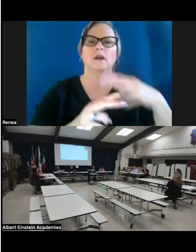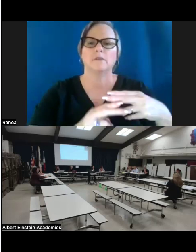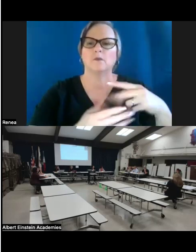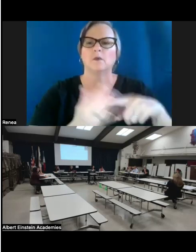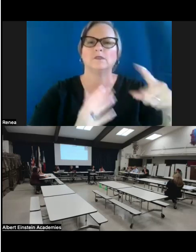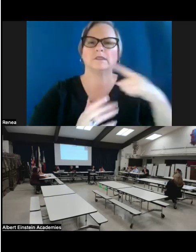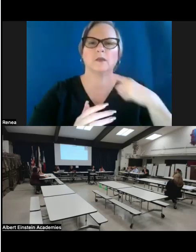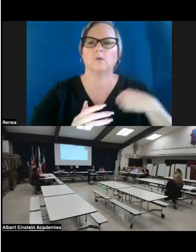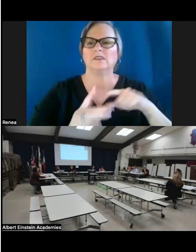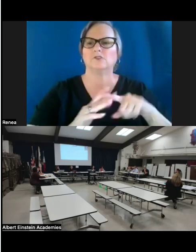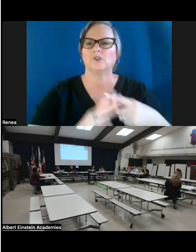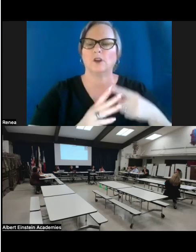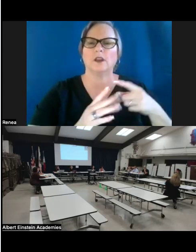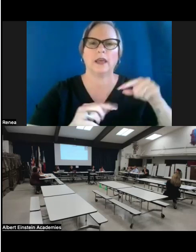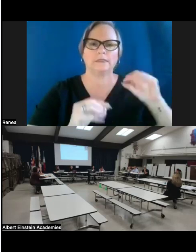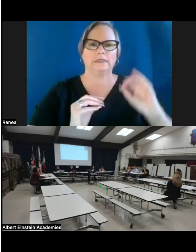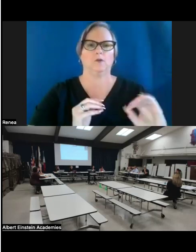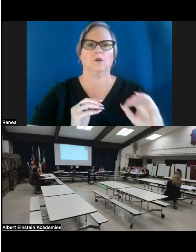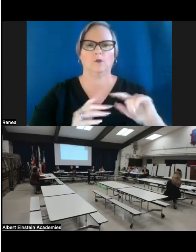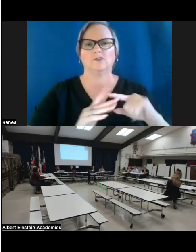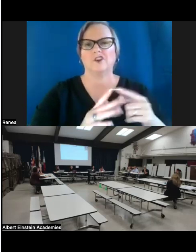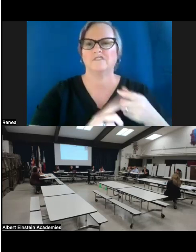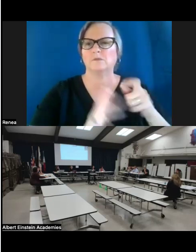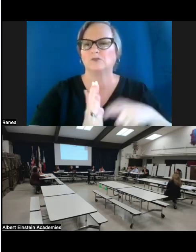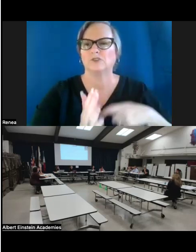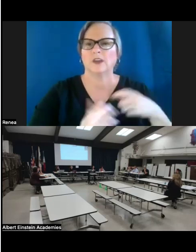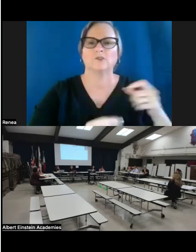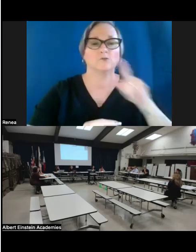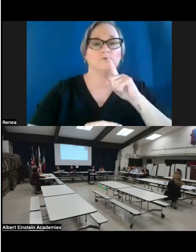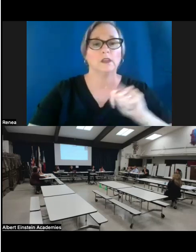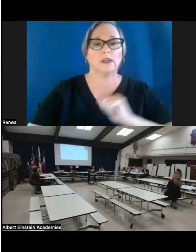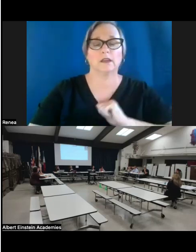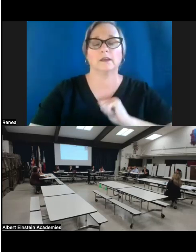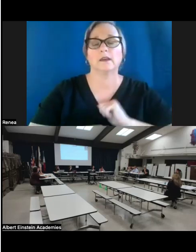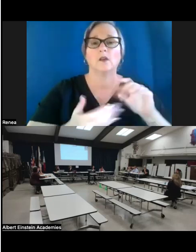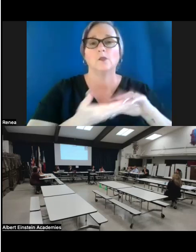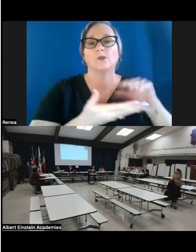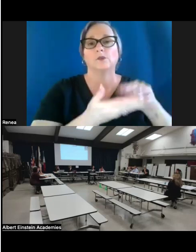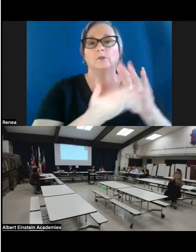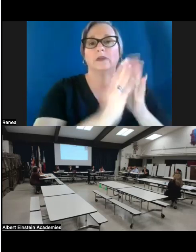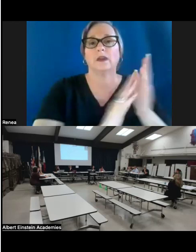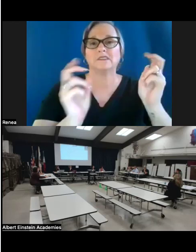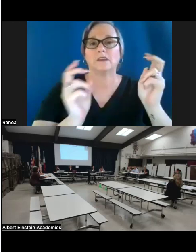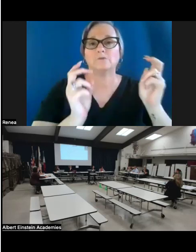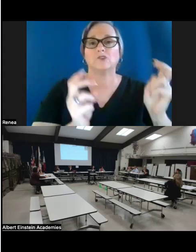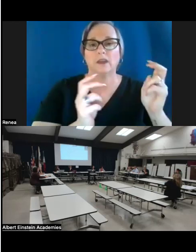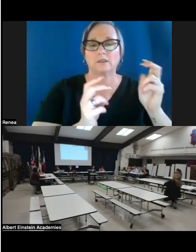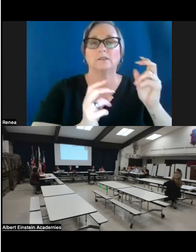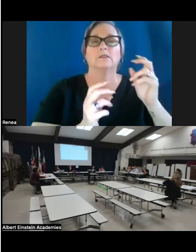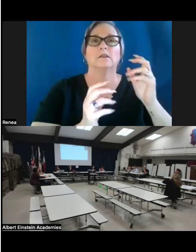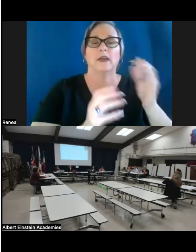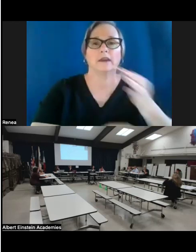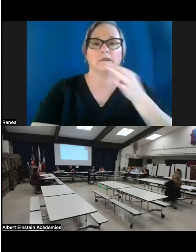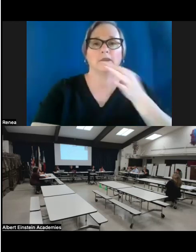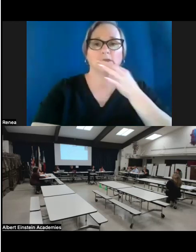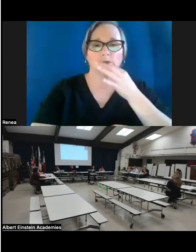structure, I've really tried myself to become the subject matter expert on ed code more so than I ever even knew that ed code